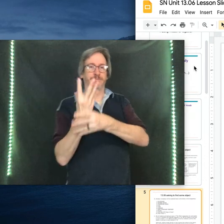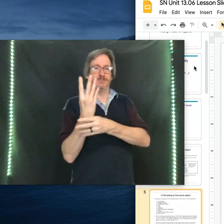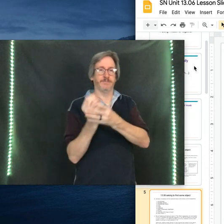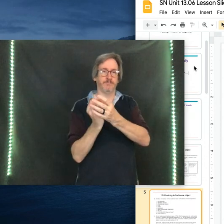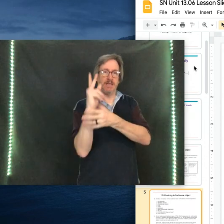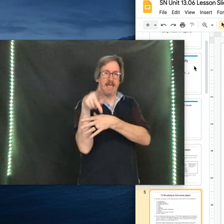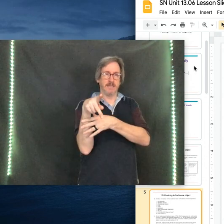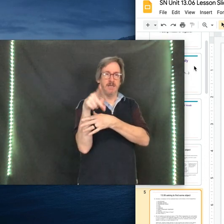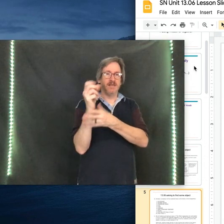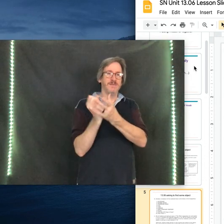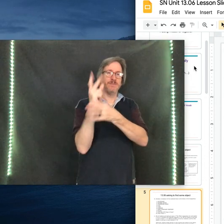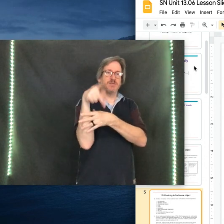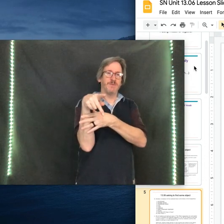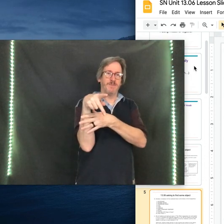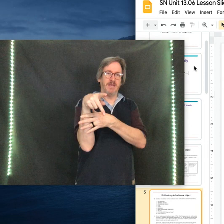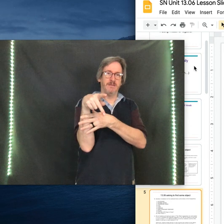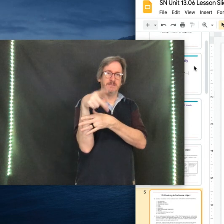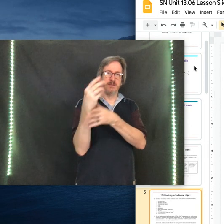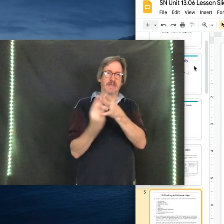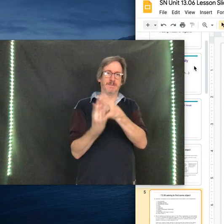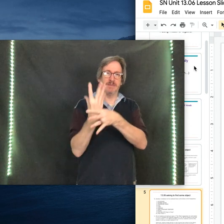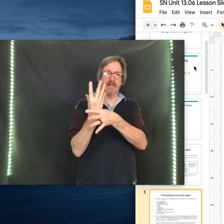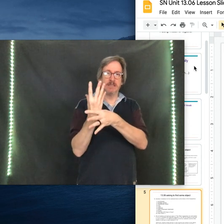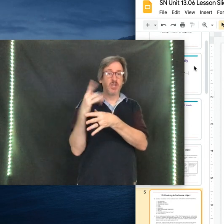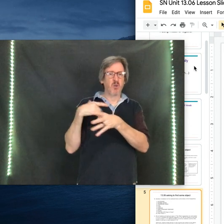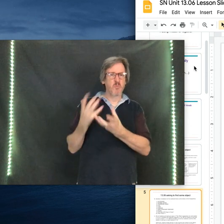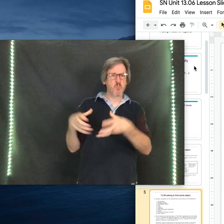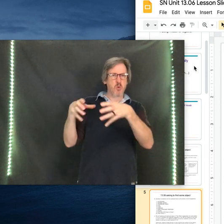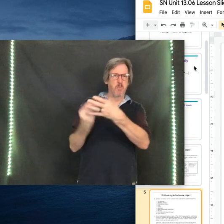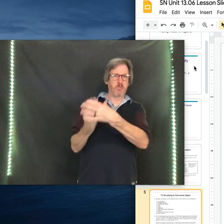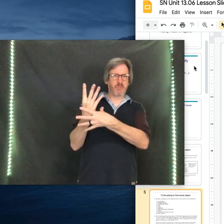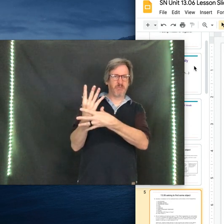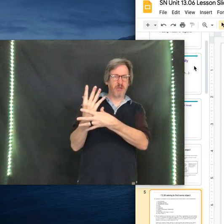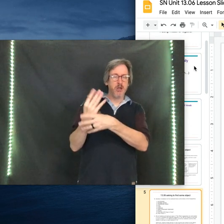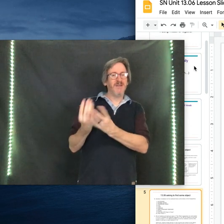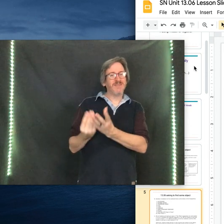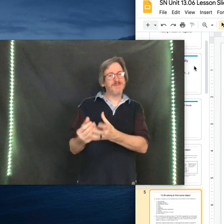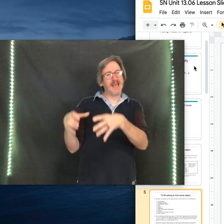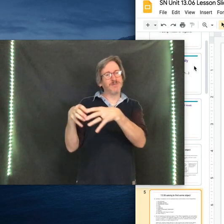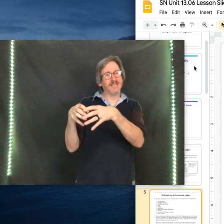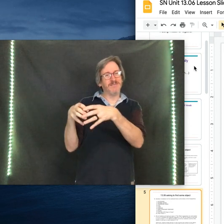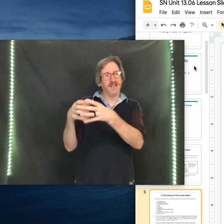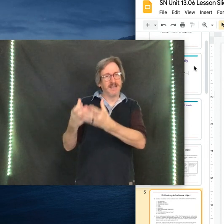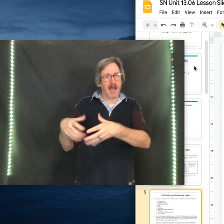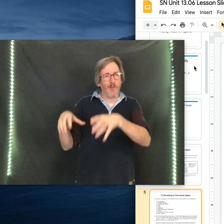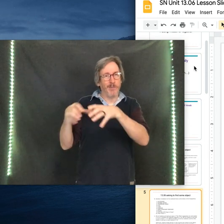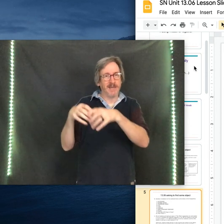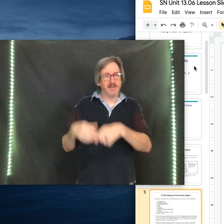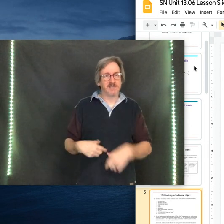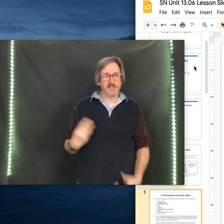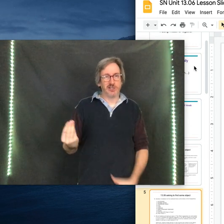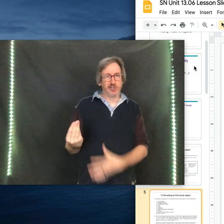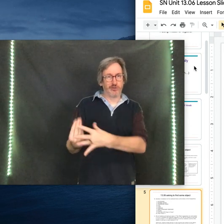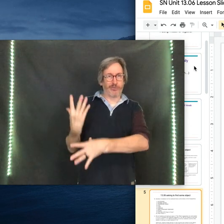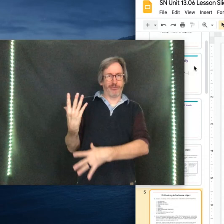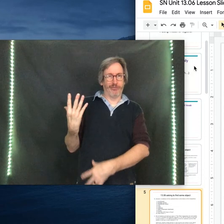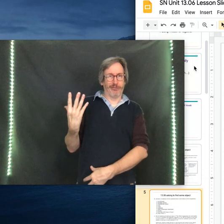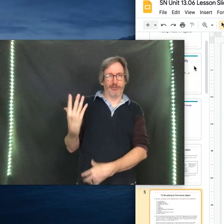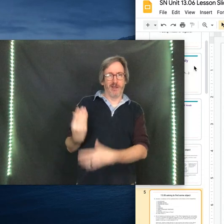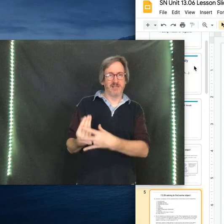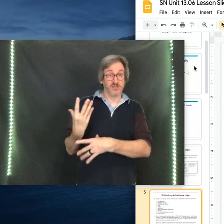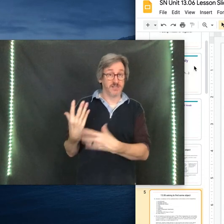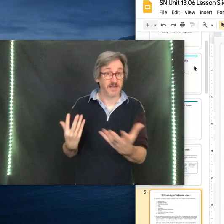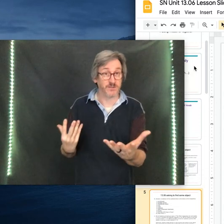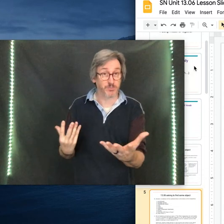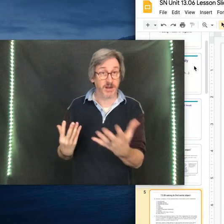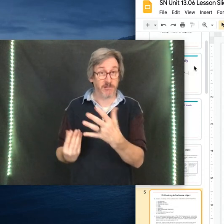Plant. Sometimes you'll see with a P. Plant. Sometimes it helps to give like how big it is, because just